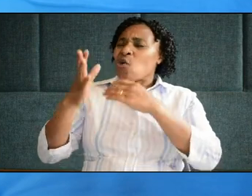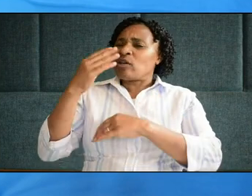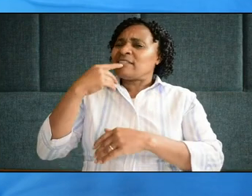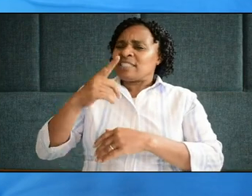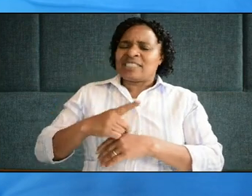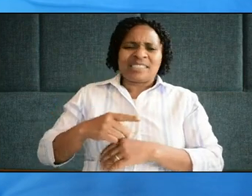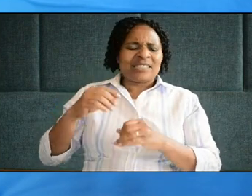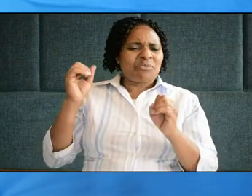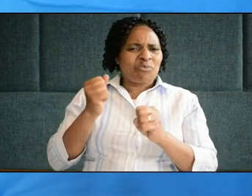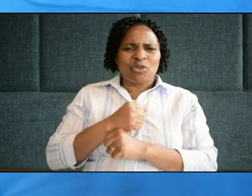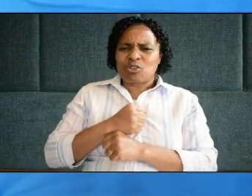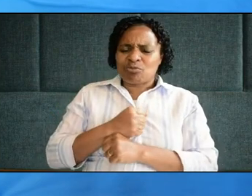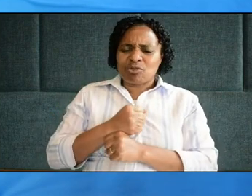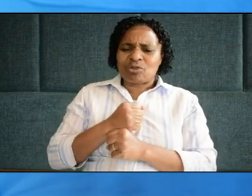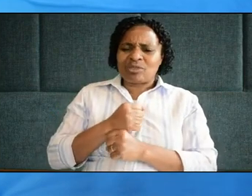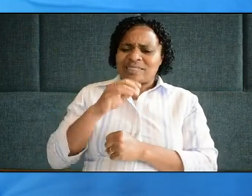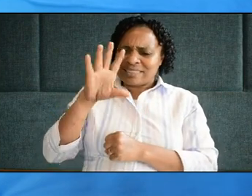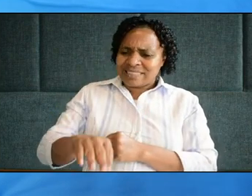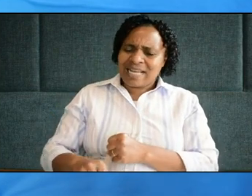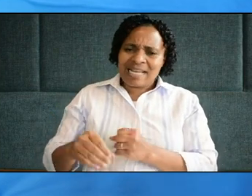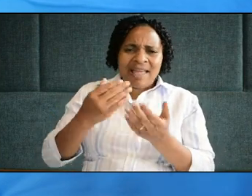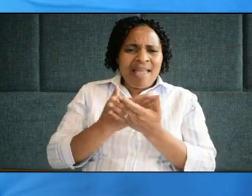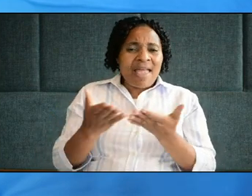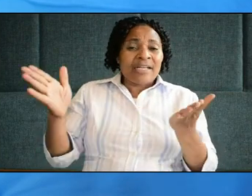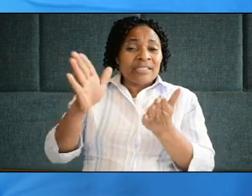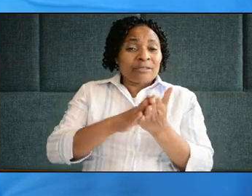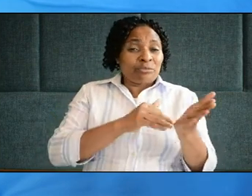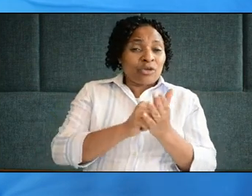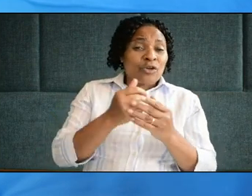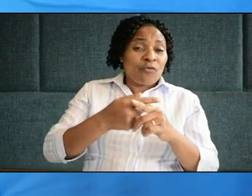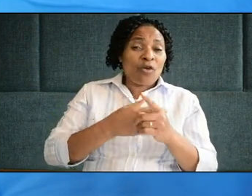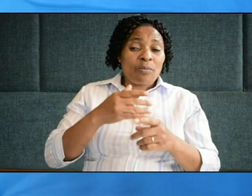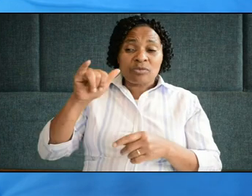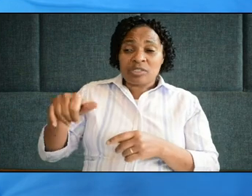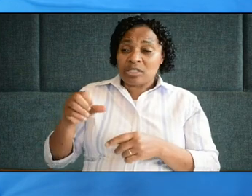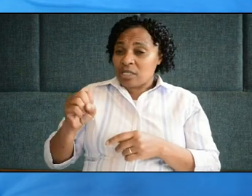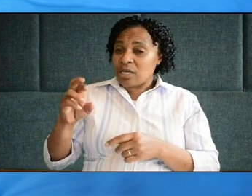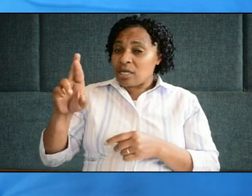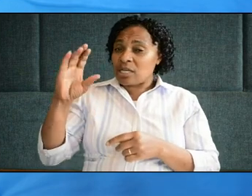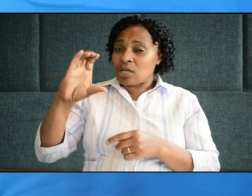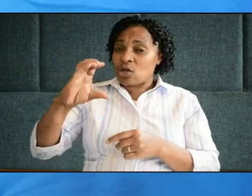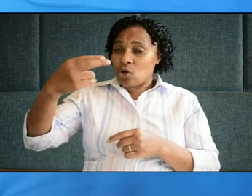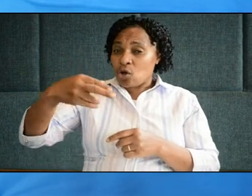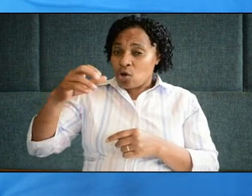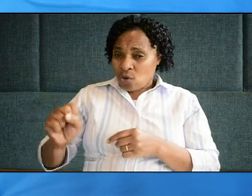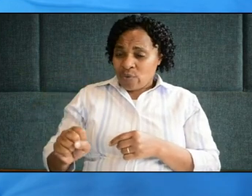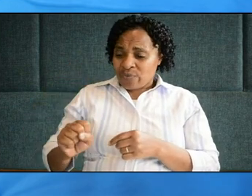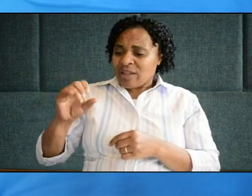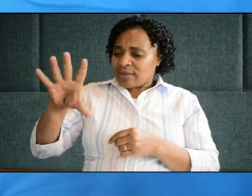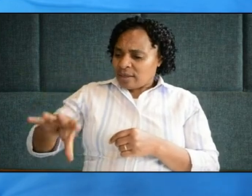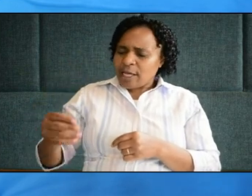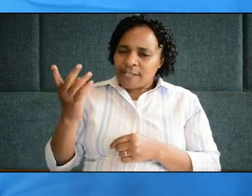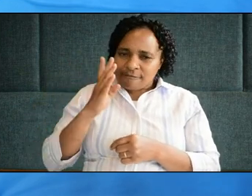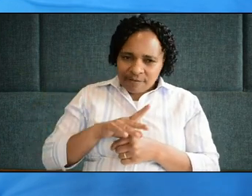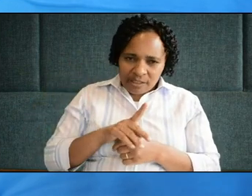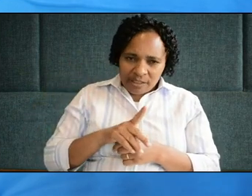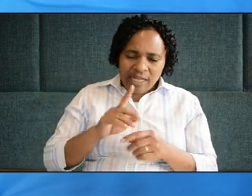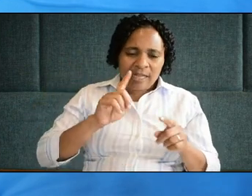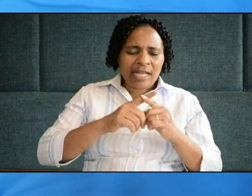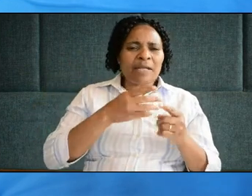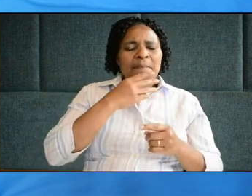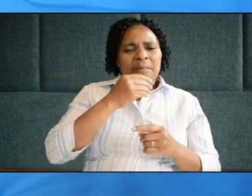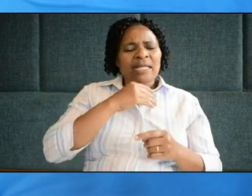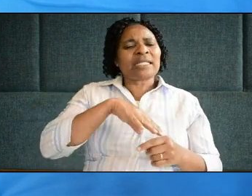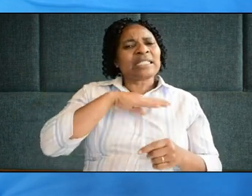they should not take any spoil from Jericho. He had taken spoil and hidden in his tent, and men